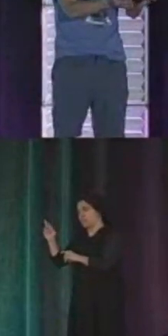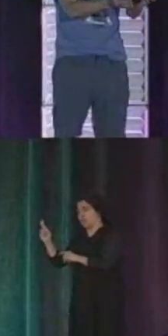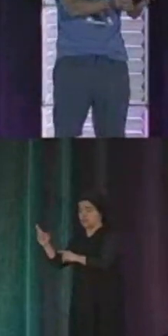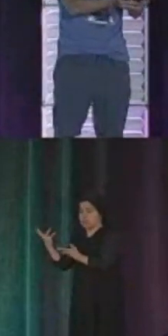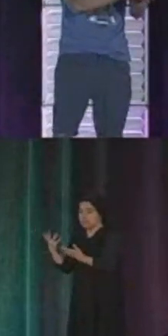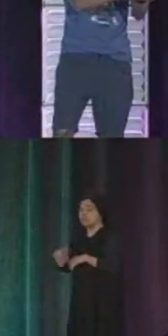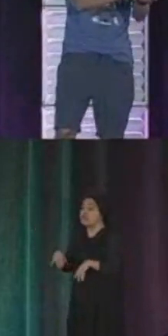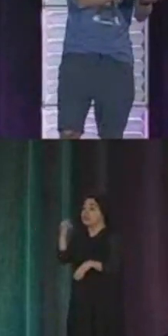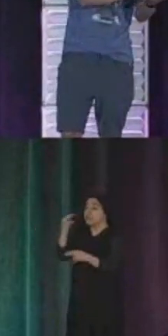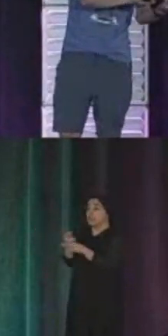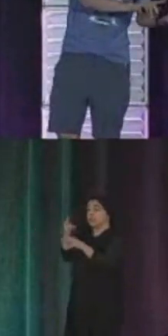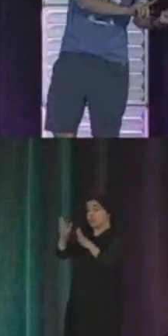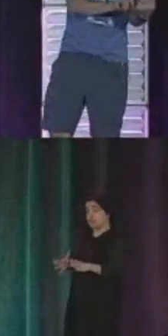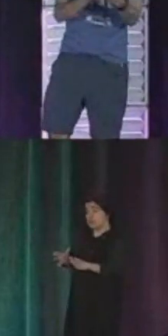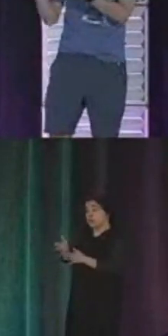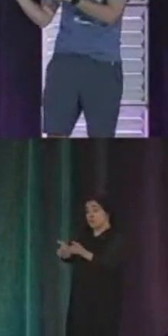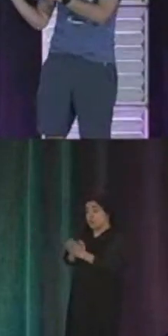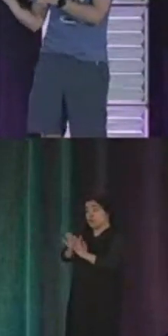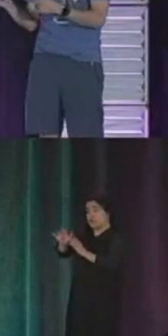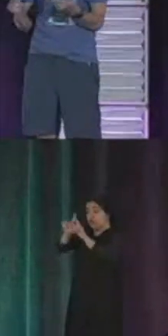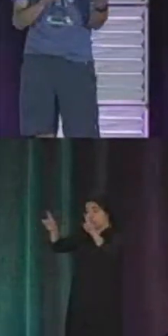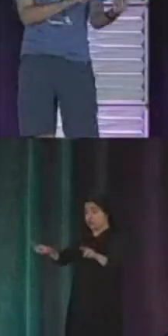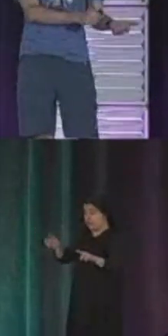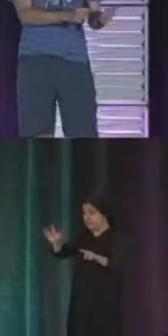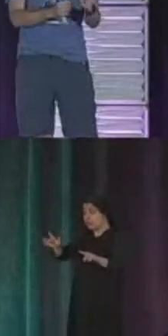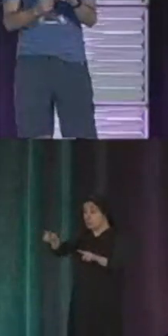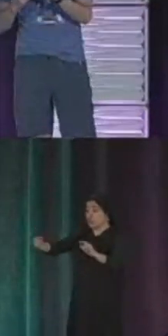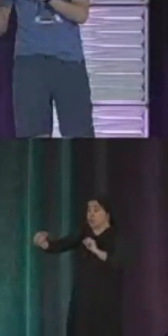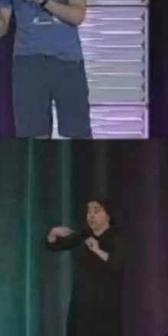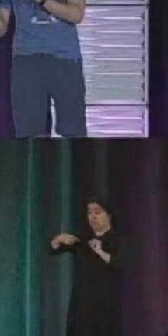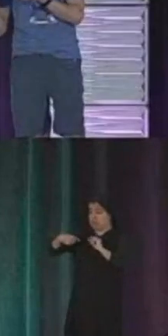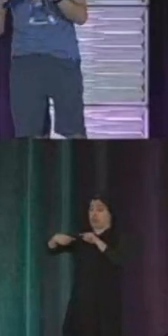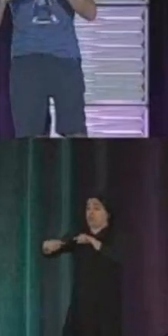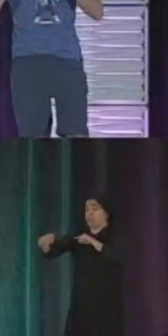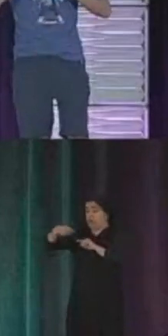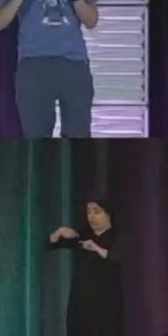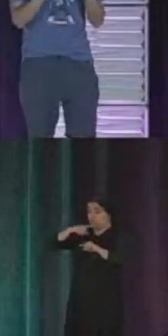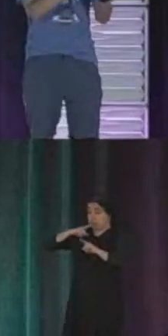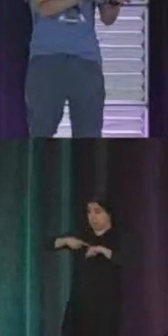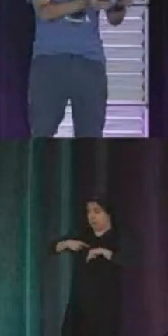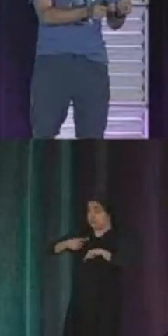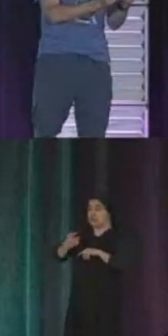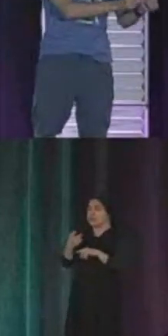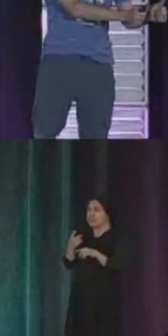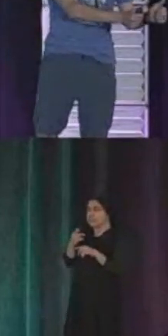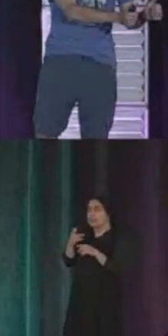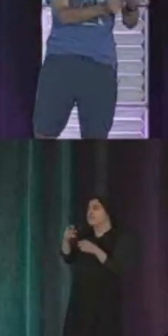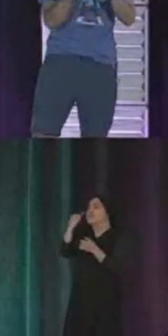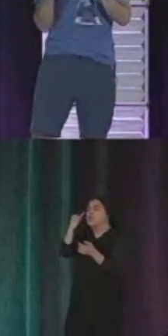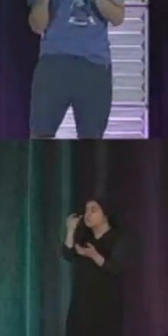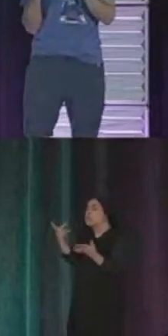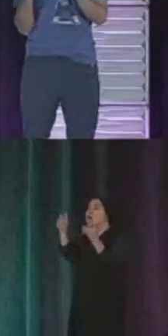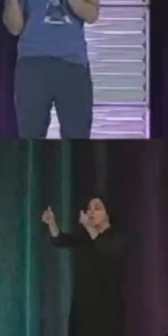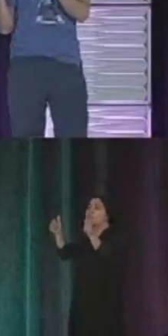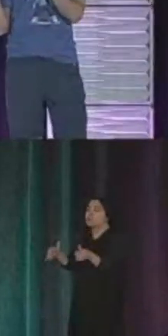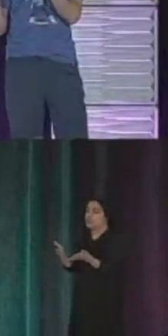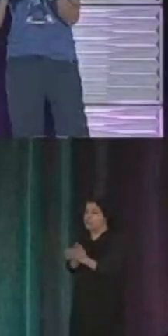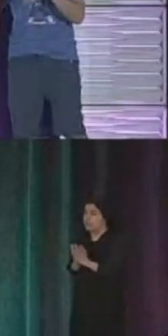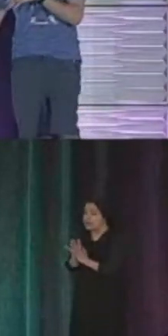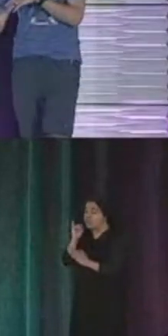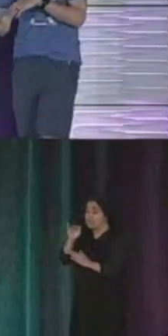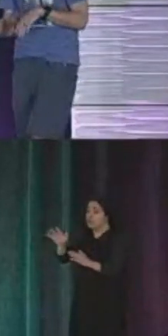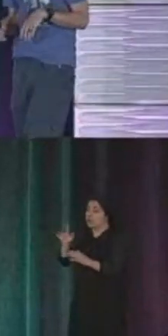request to your server and you send back a response, if that response is not, so they're making a post request, if that response is not